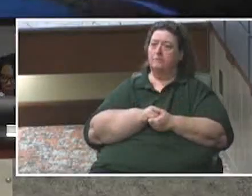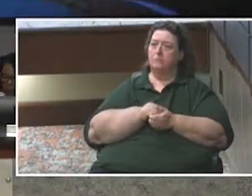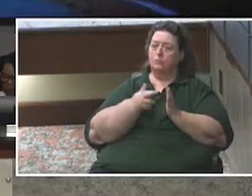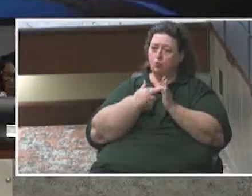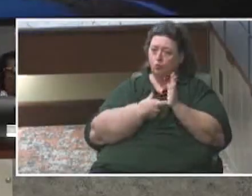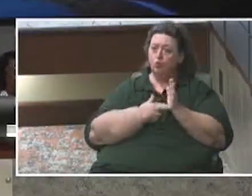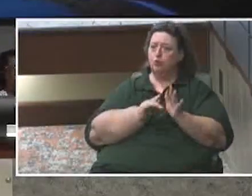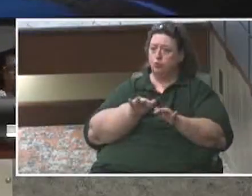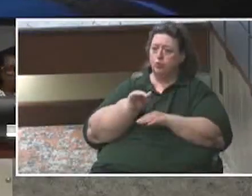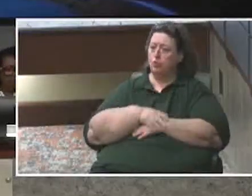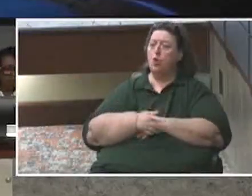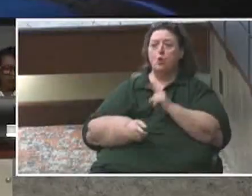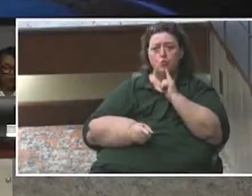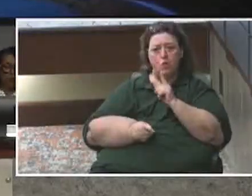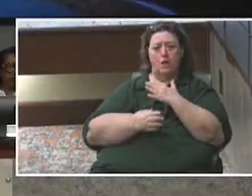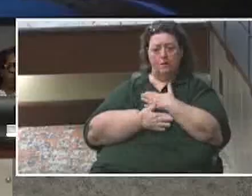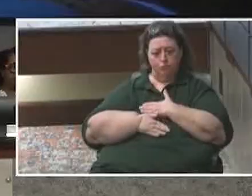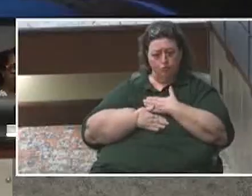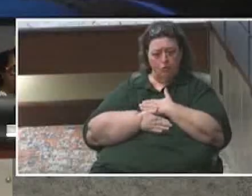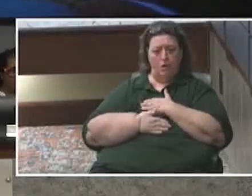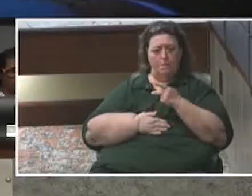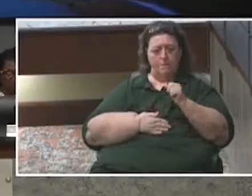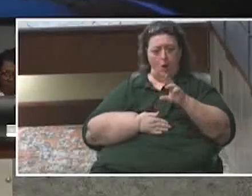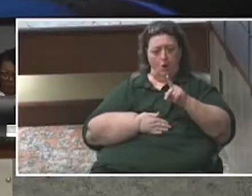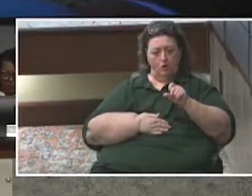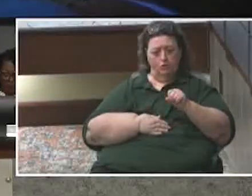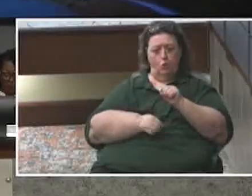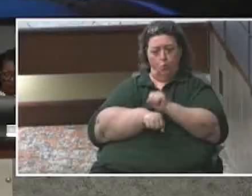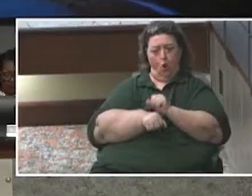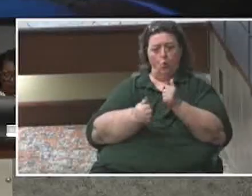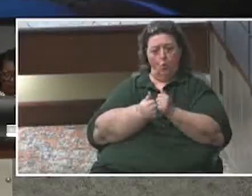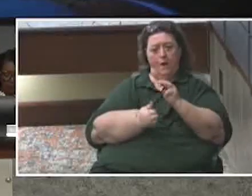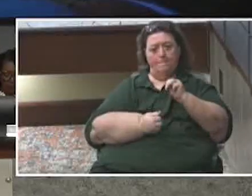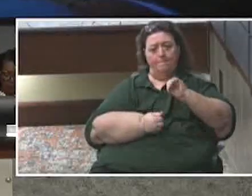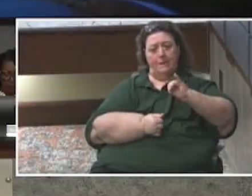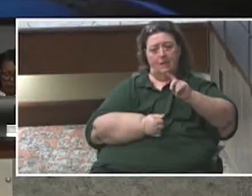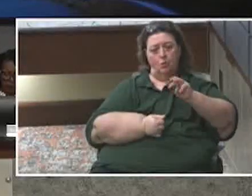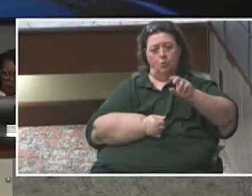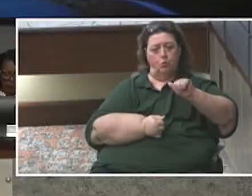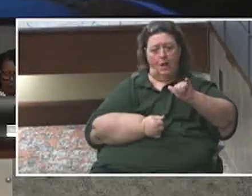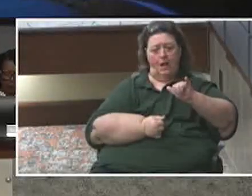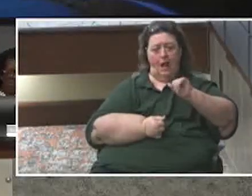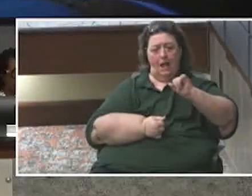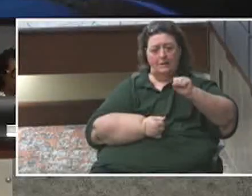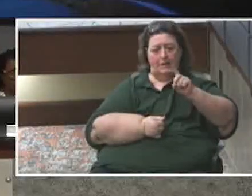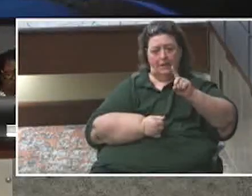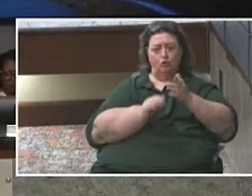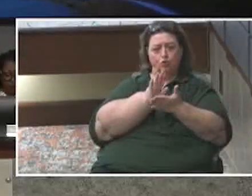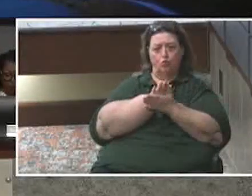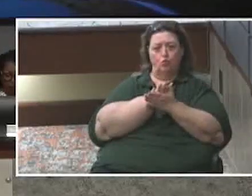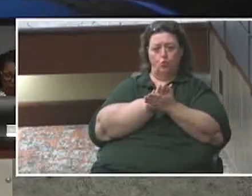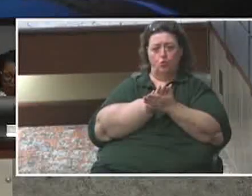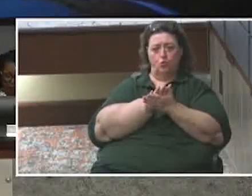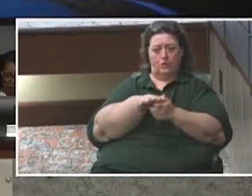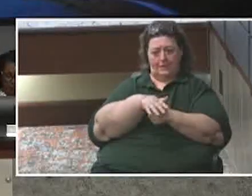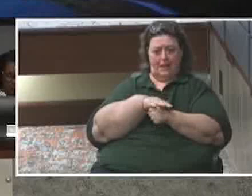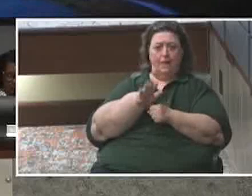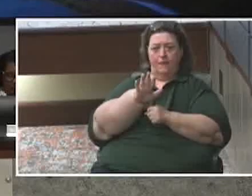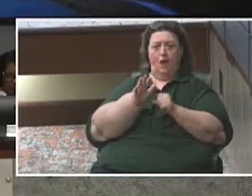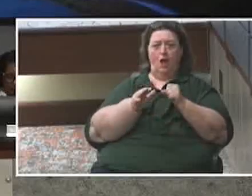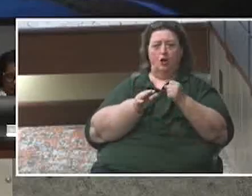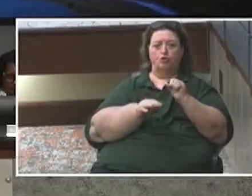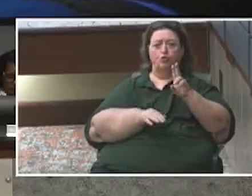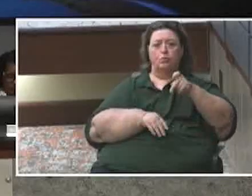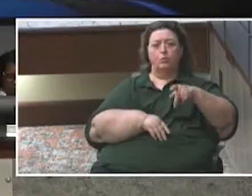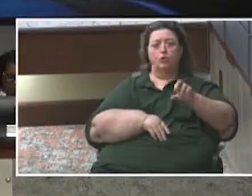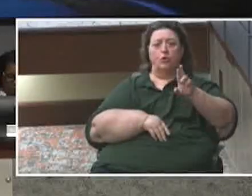one, really appreciate Parks working with Midway ISD School District and their superintendent to